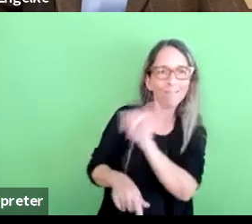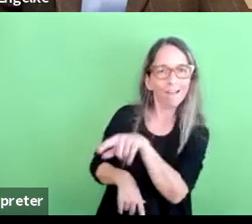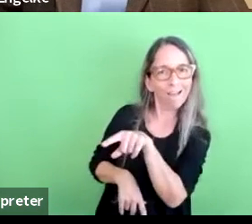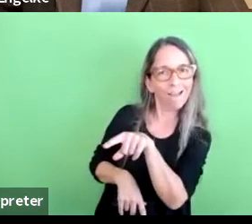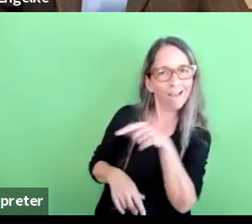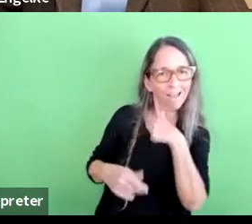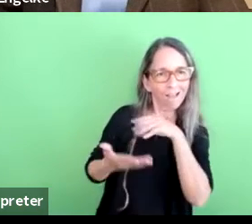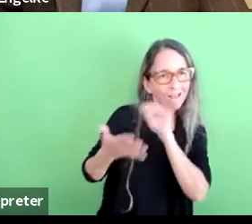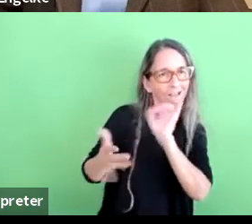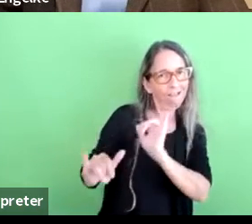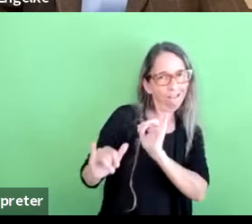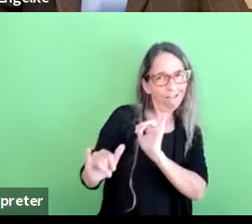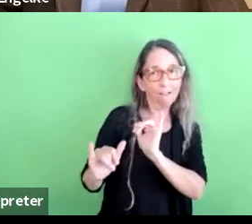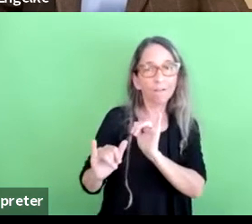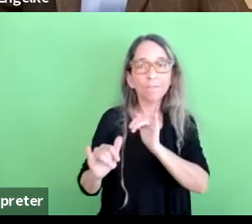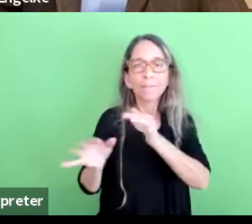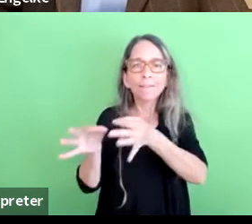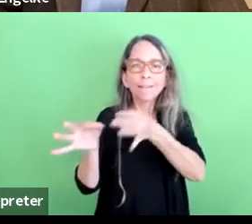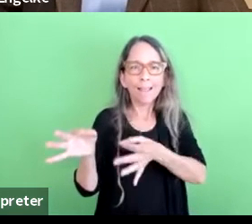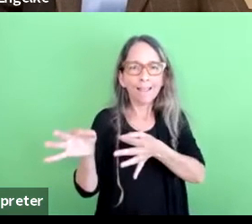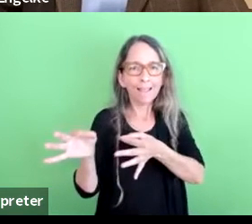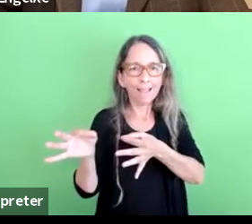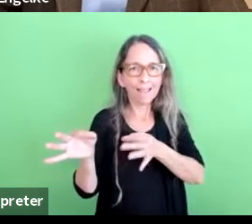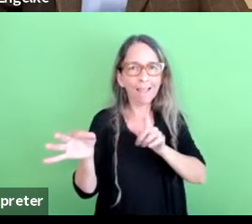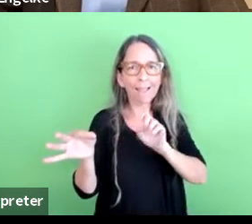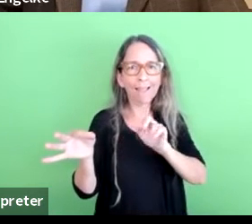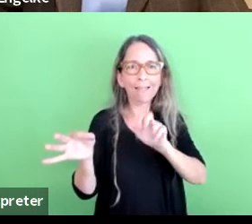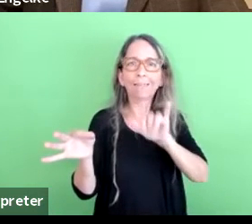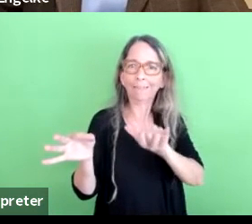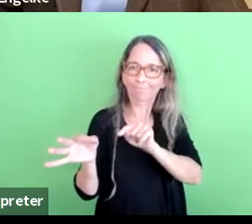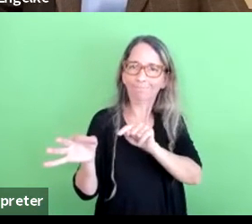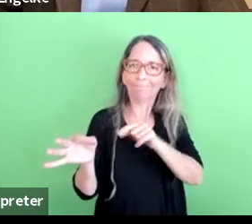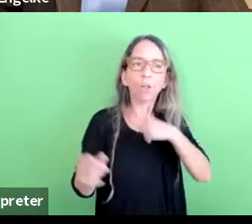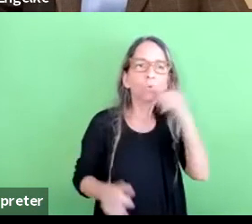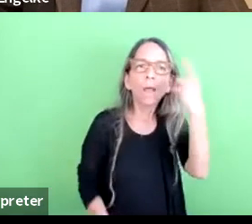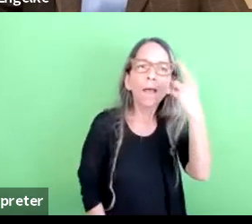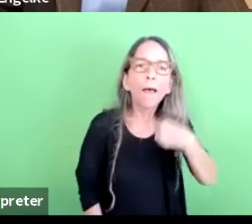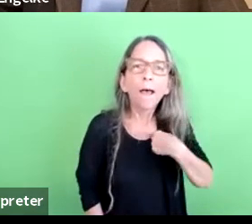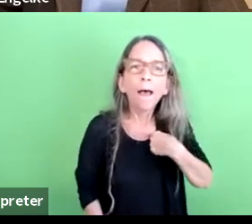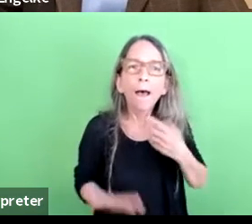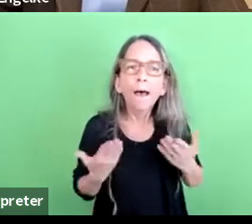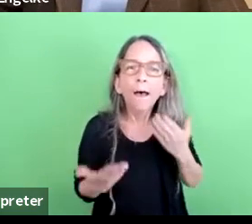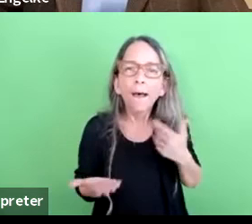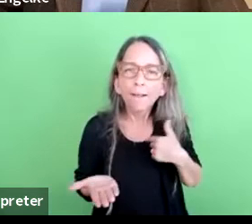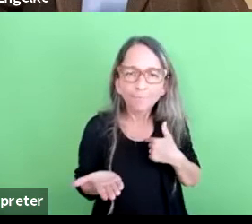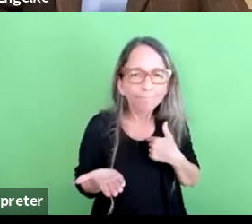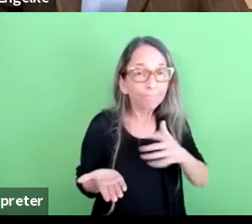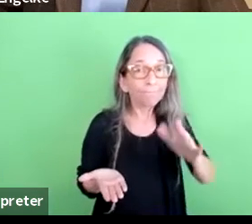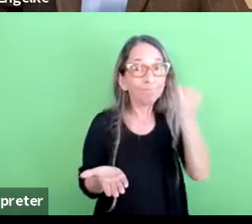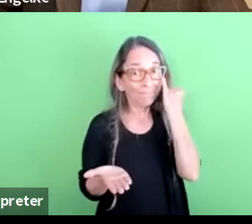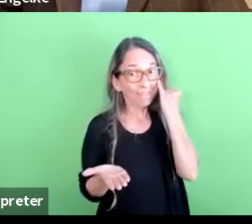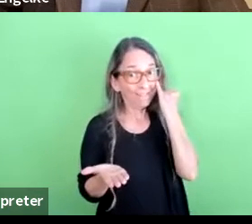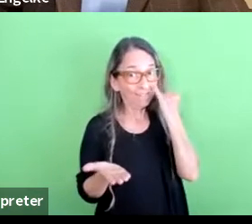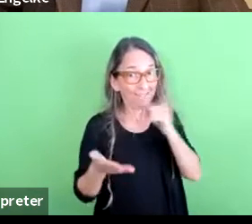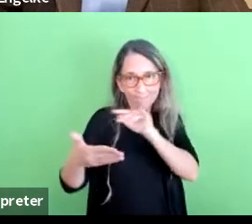about latency in ways that we might not have otherwise if we hadn't done that particular type of work.